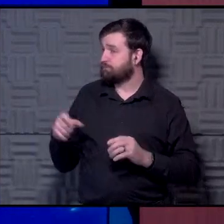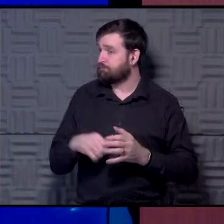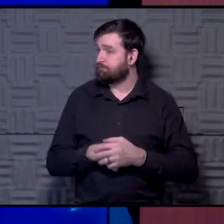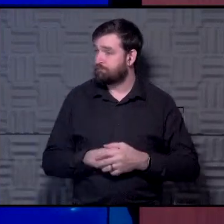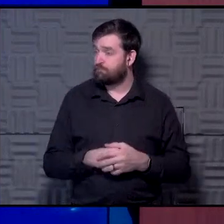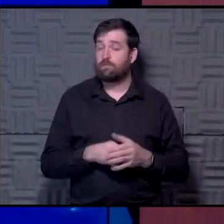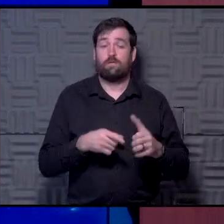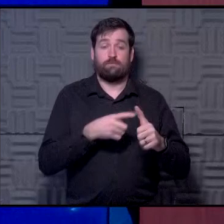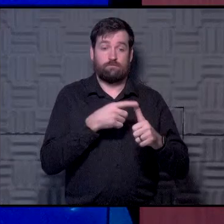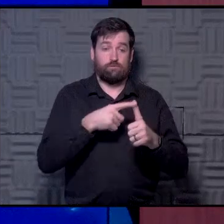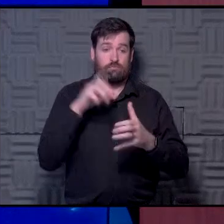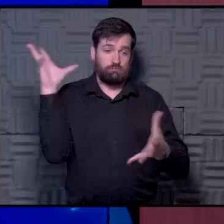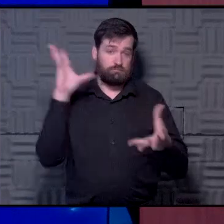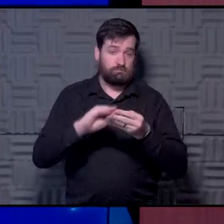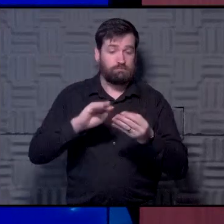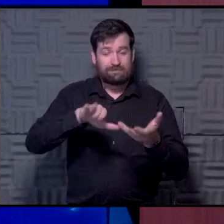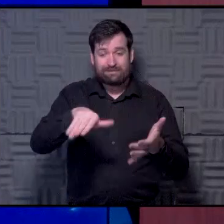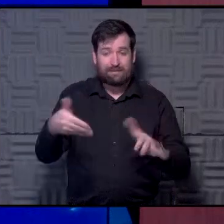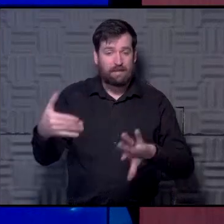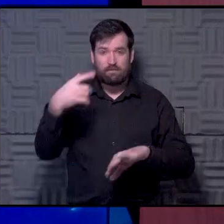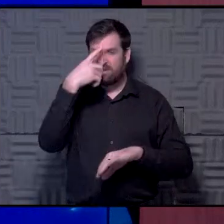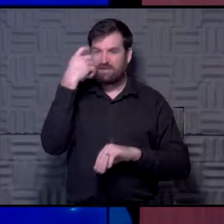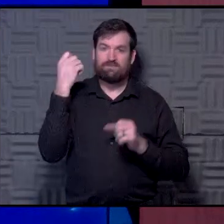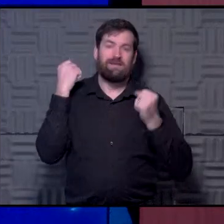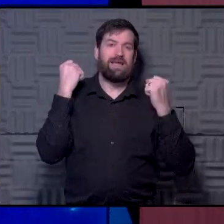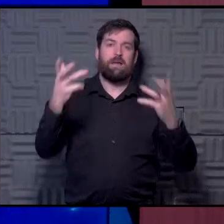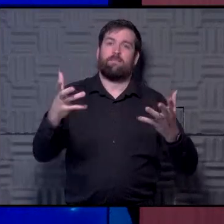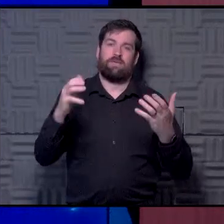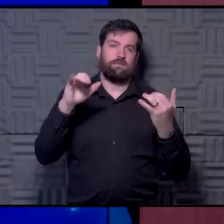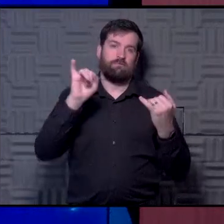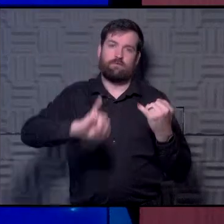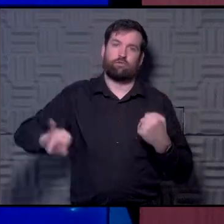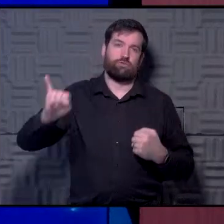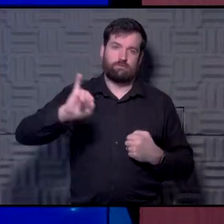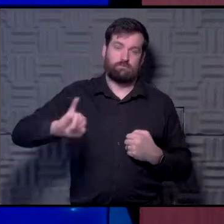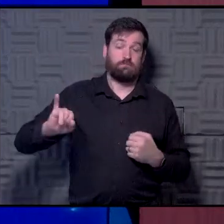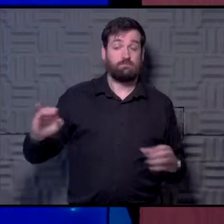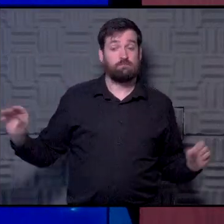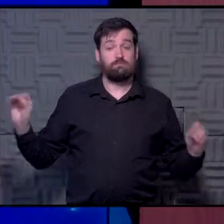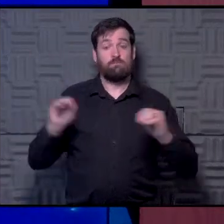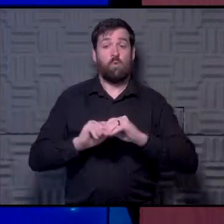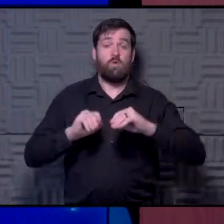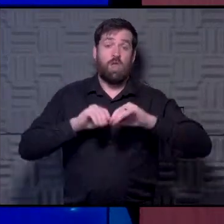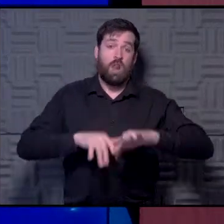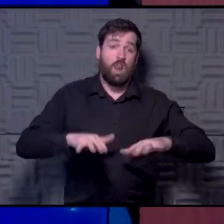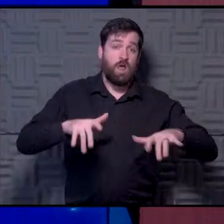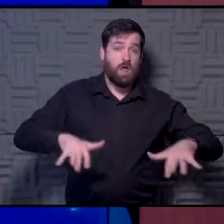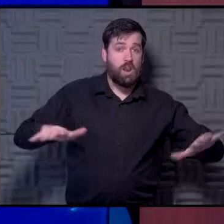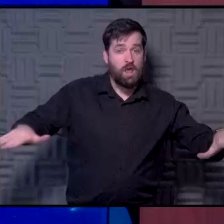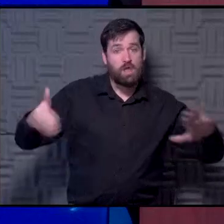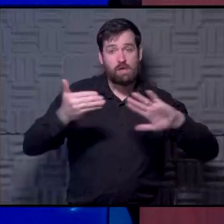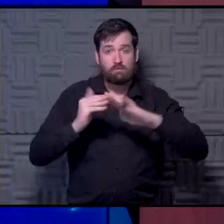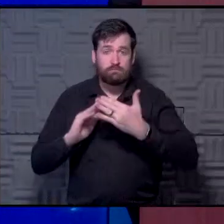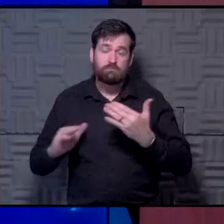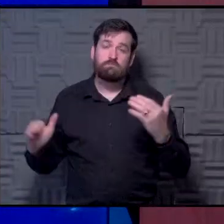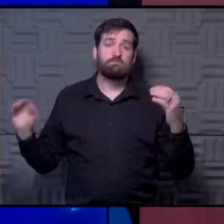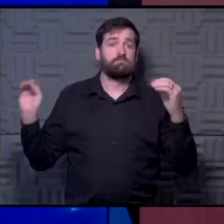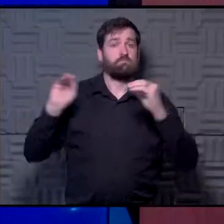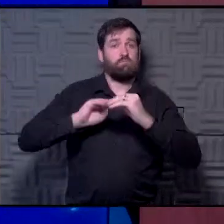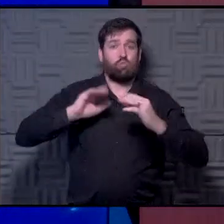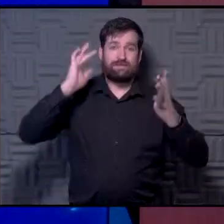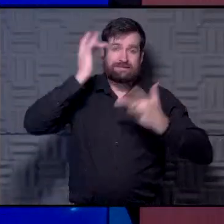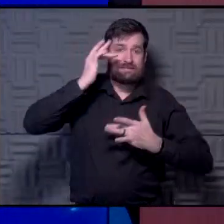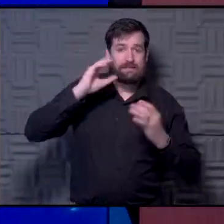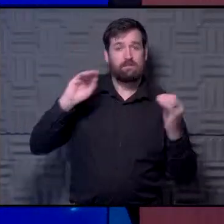first of all, the overall death rate's just a reflection of the overall infectivity rate, right? When you have more widespread community transmission, more people getting sick from the virus, more